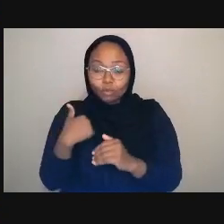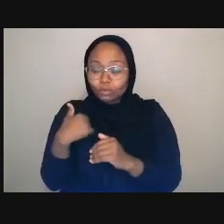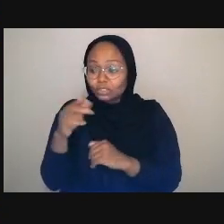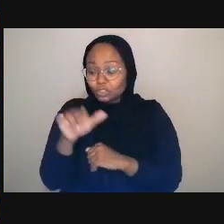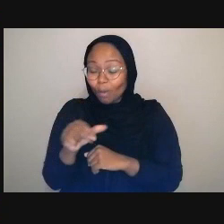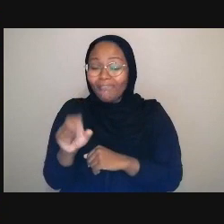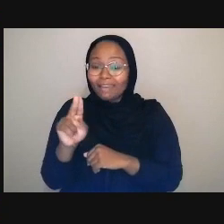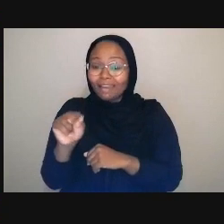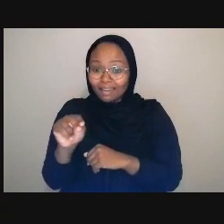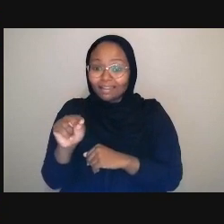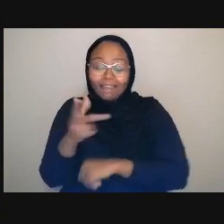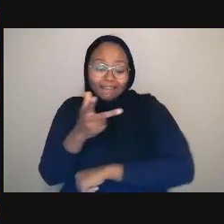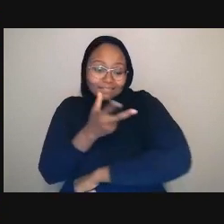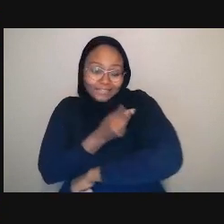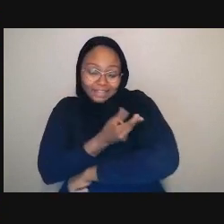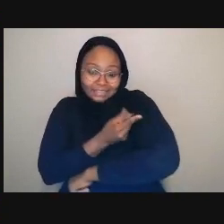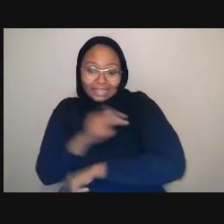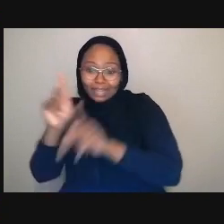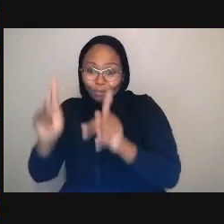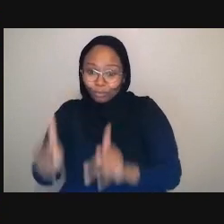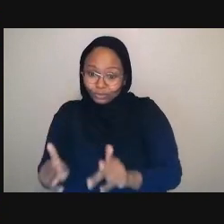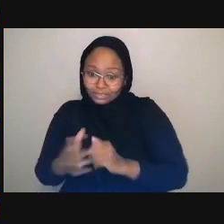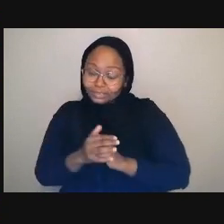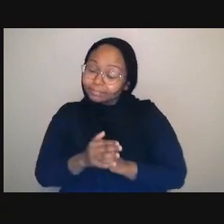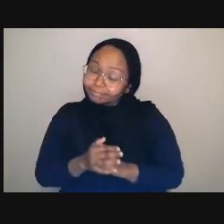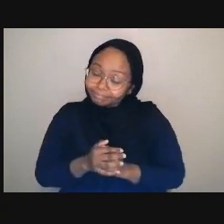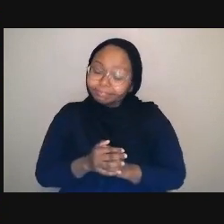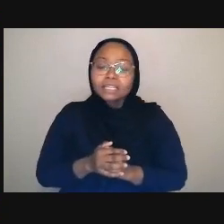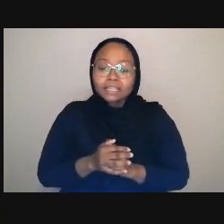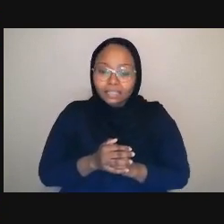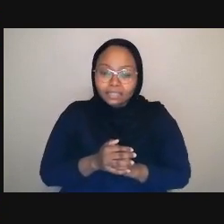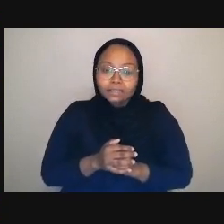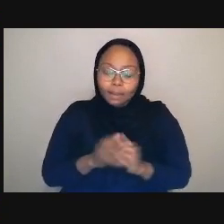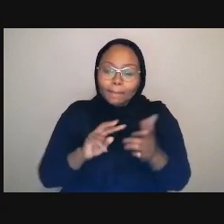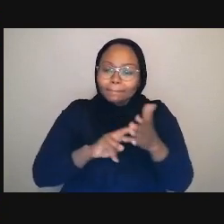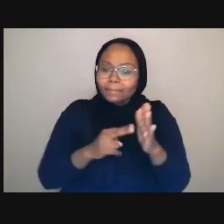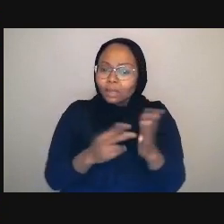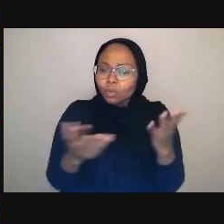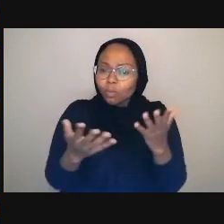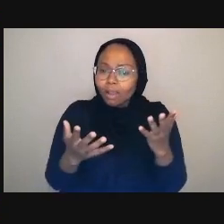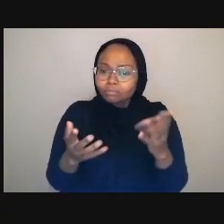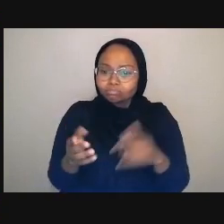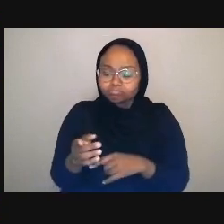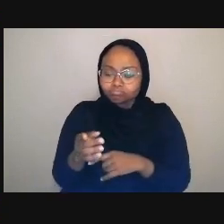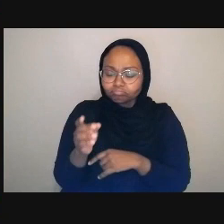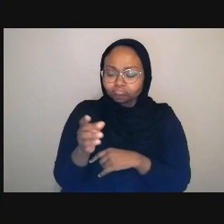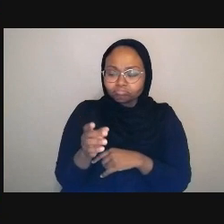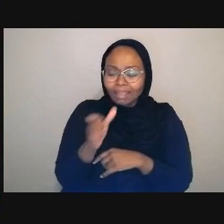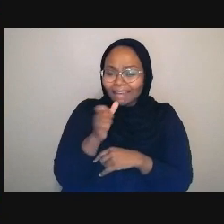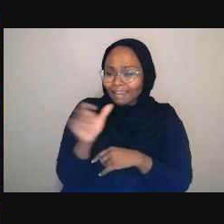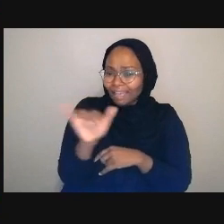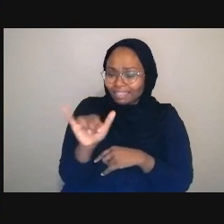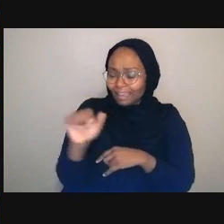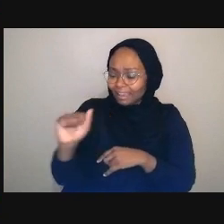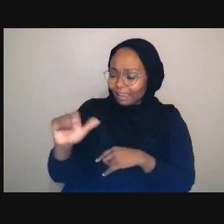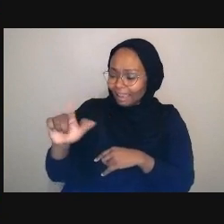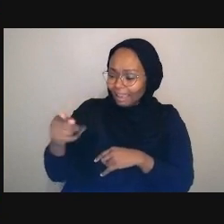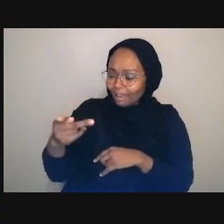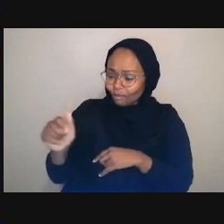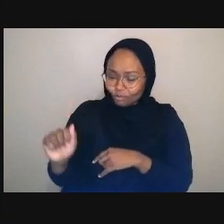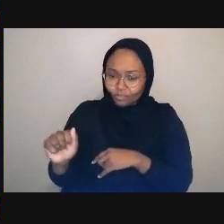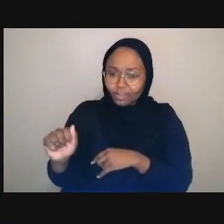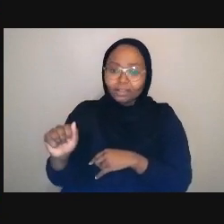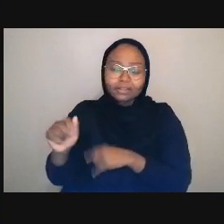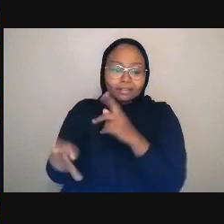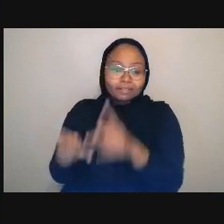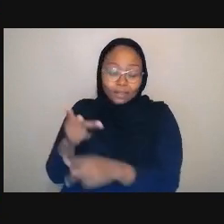which means that unlike the alpha variant, if you're infected and get a breakthrough, if